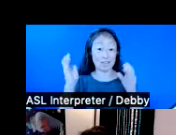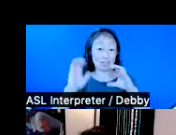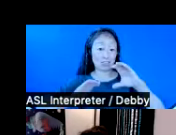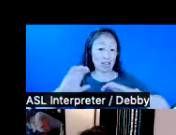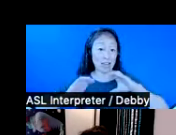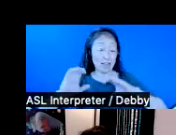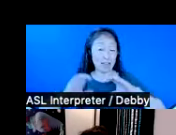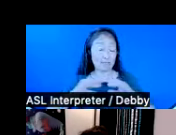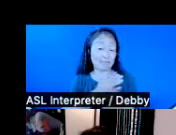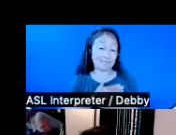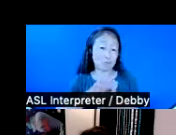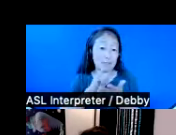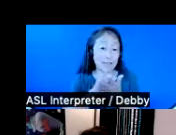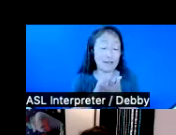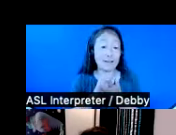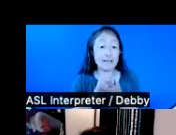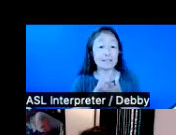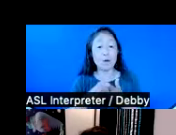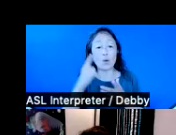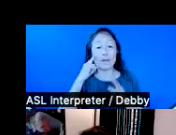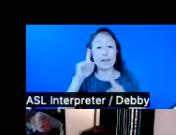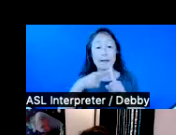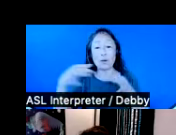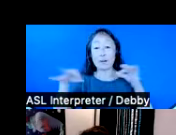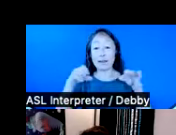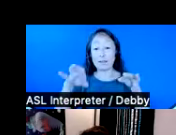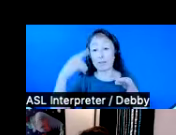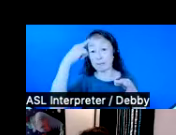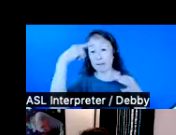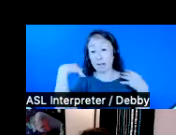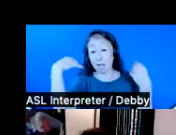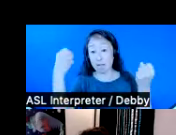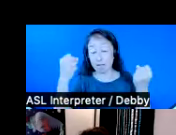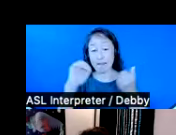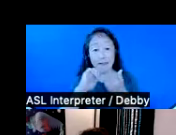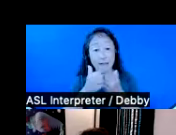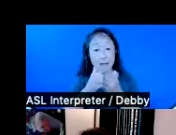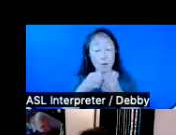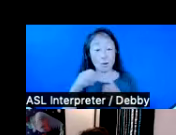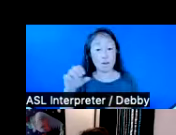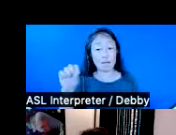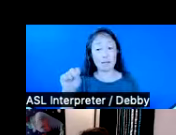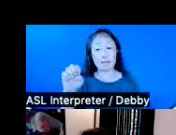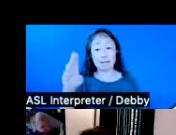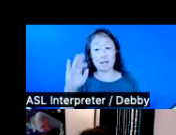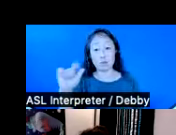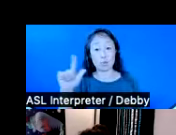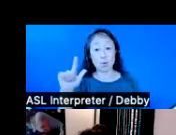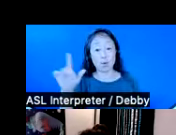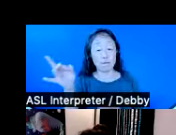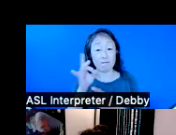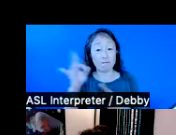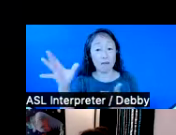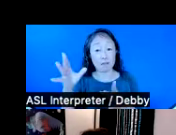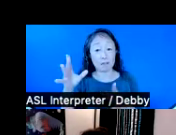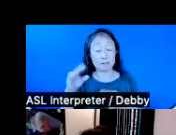how does sexual violence impact the health and well-being of the